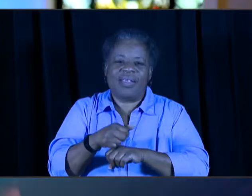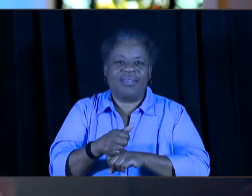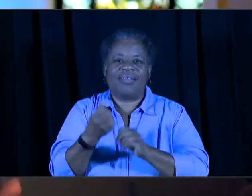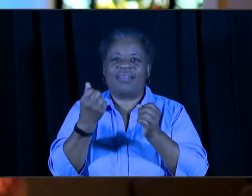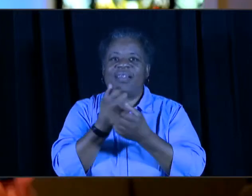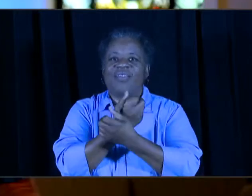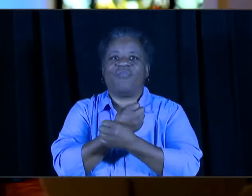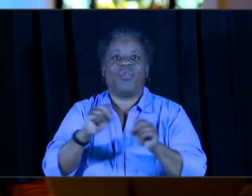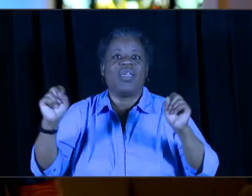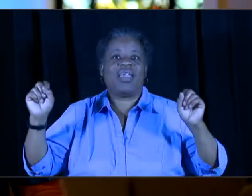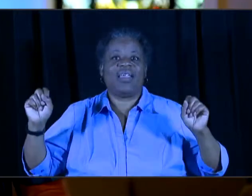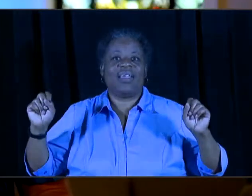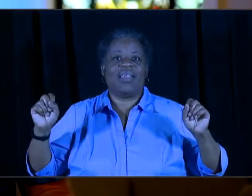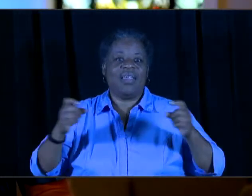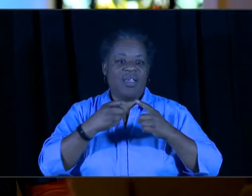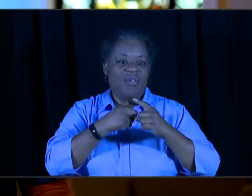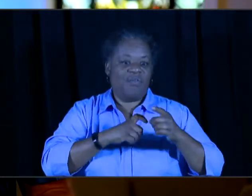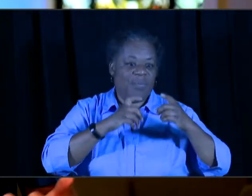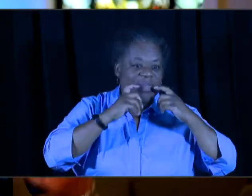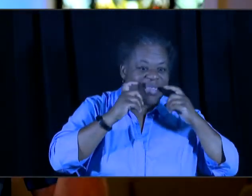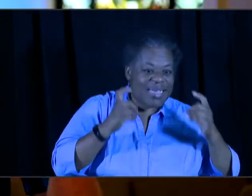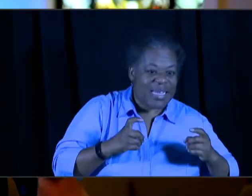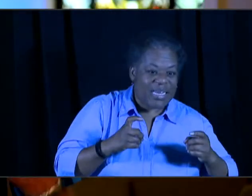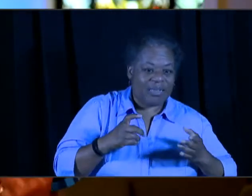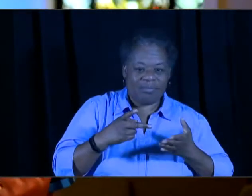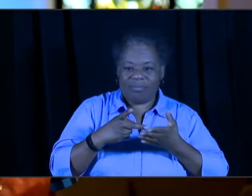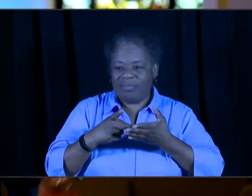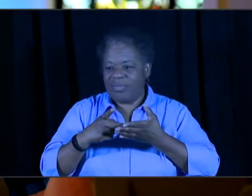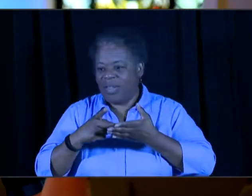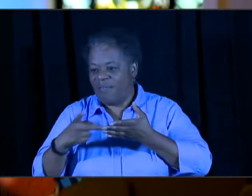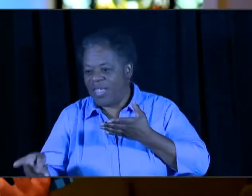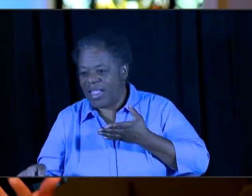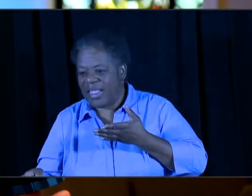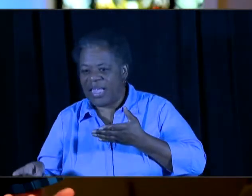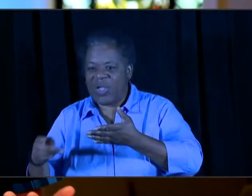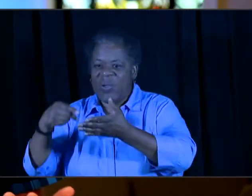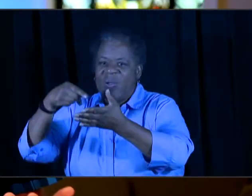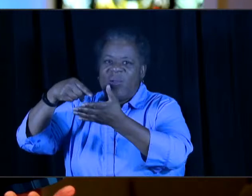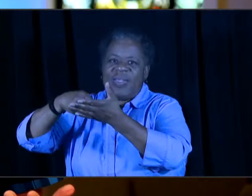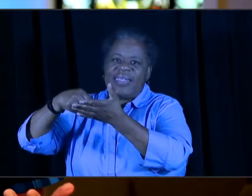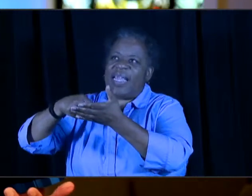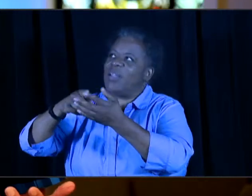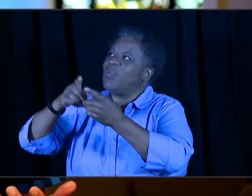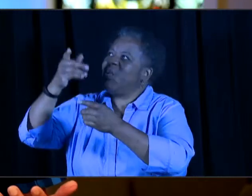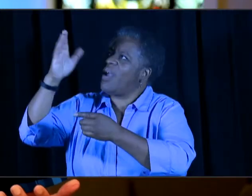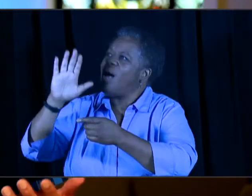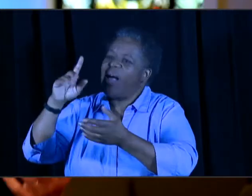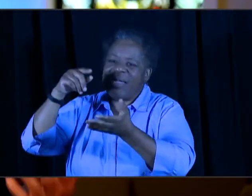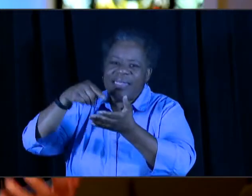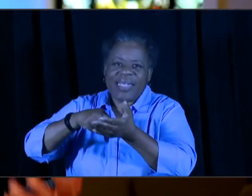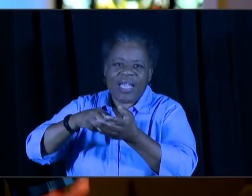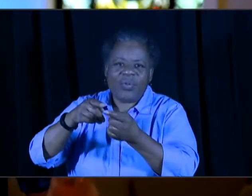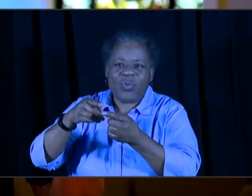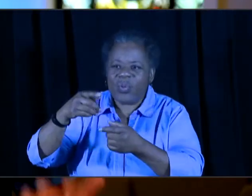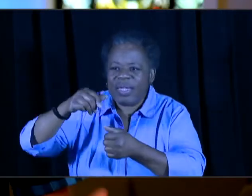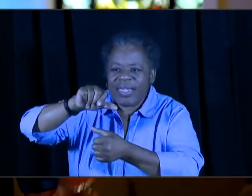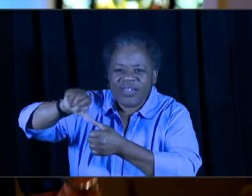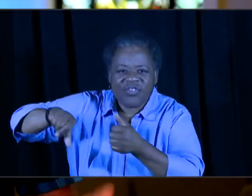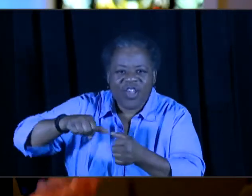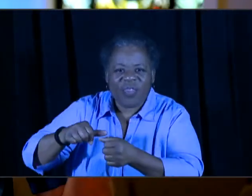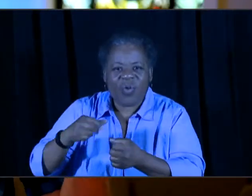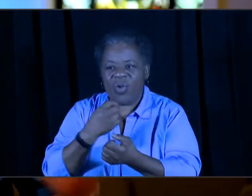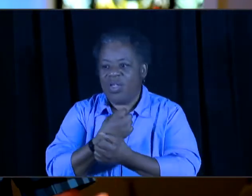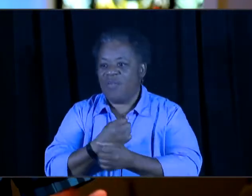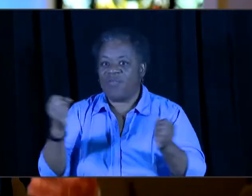own sins and failures, sets us free from our debts to God and each other, sets us free to